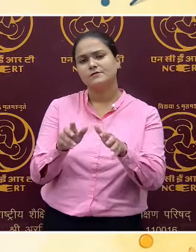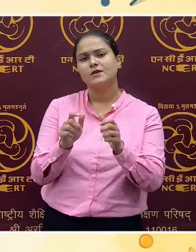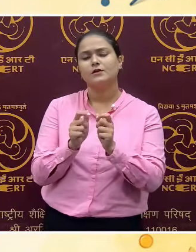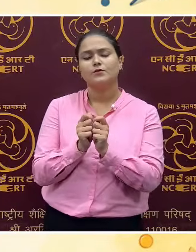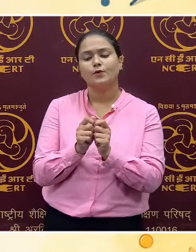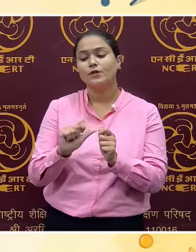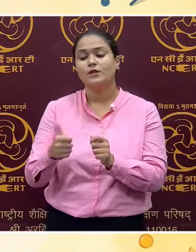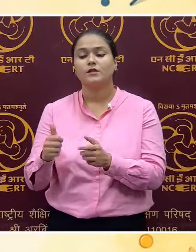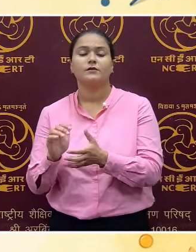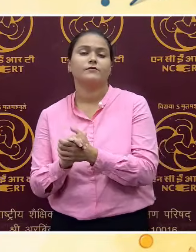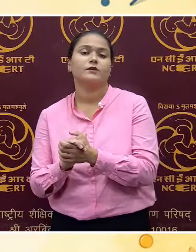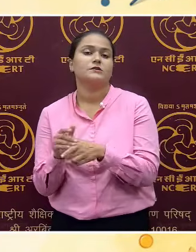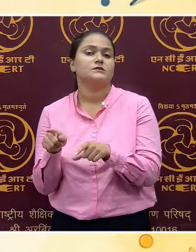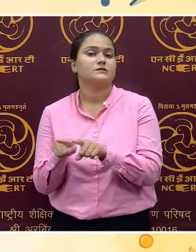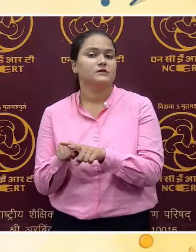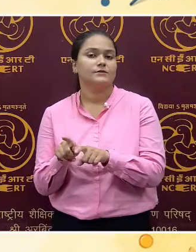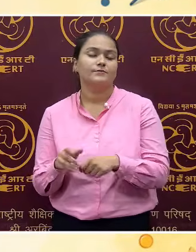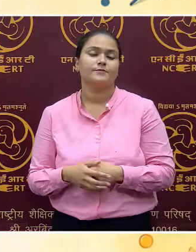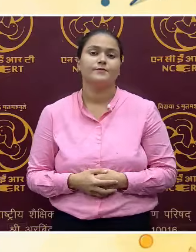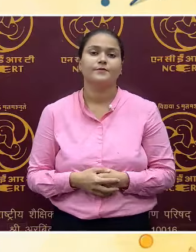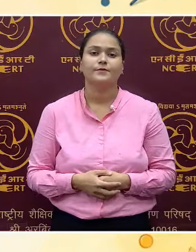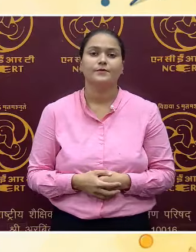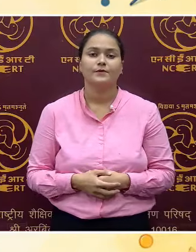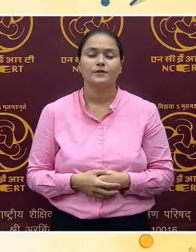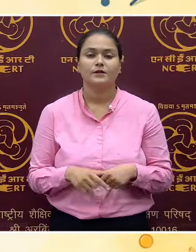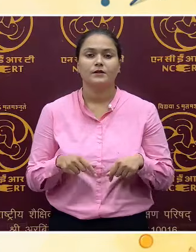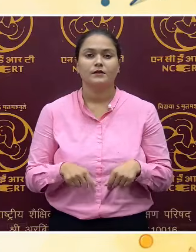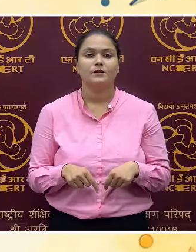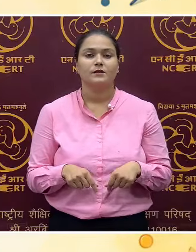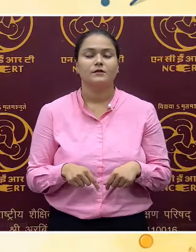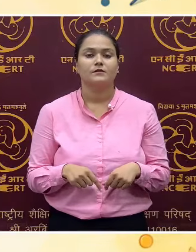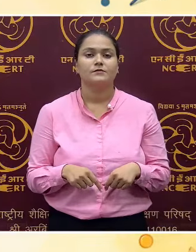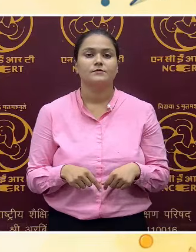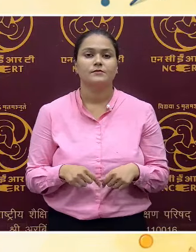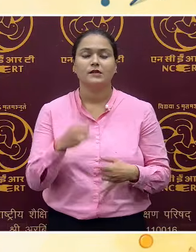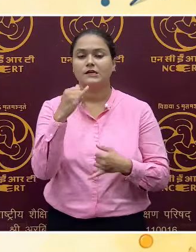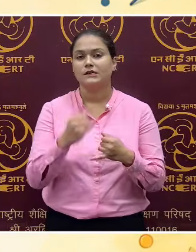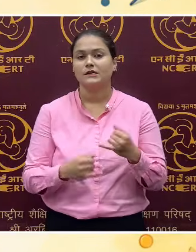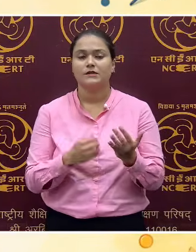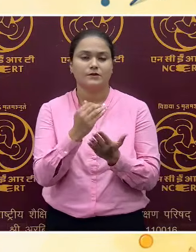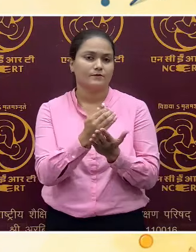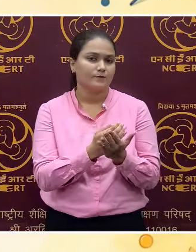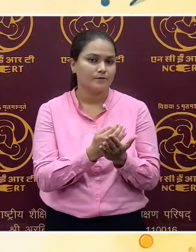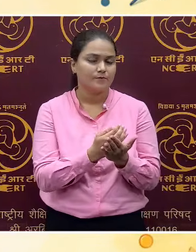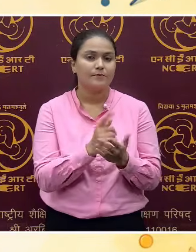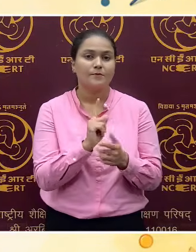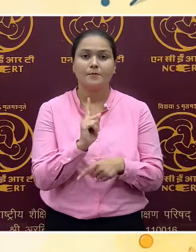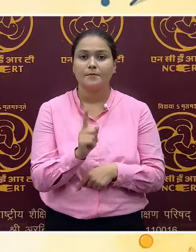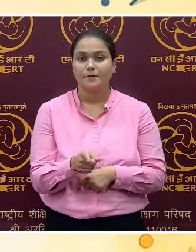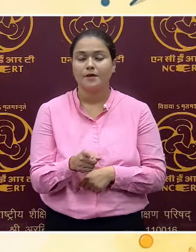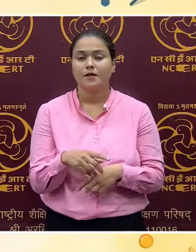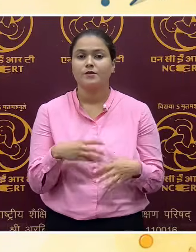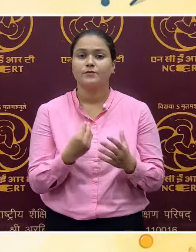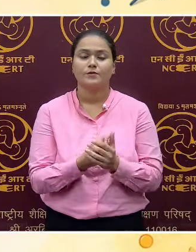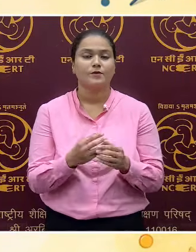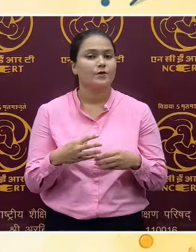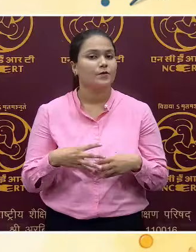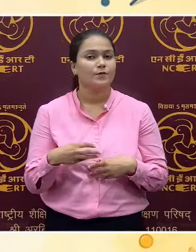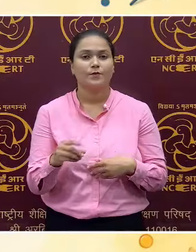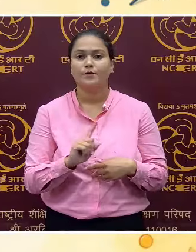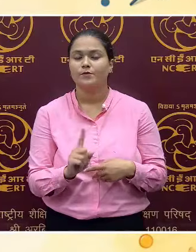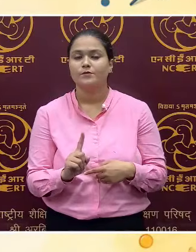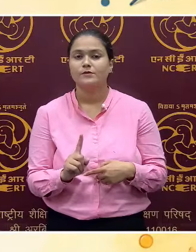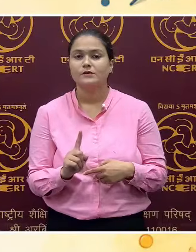your other friends about it as well. So with this, we have come towards the end of this session, but be with us, don't go